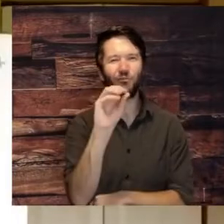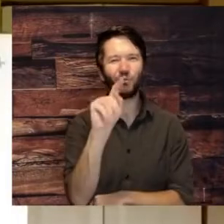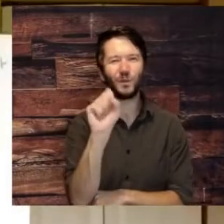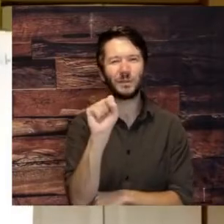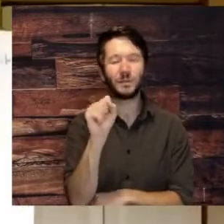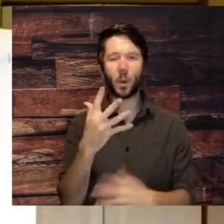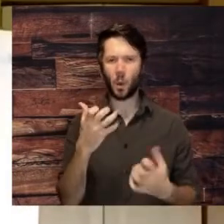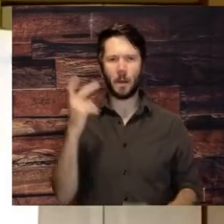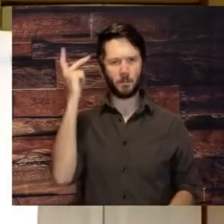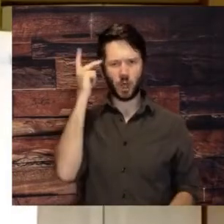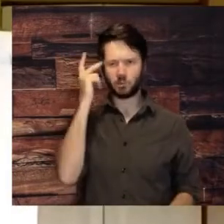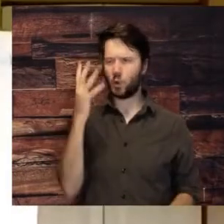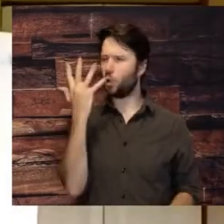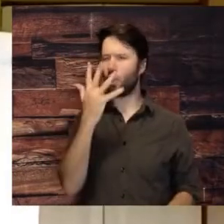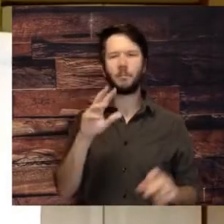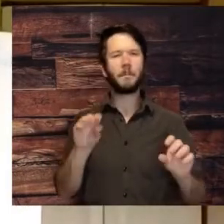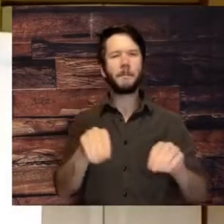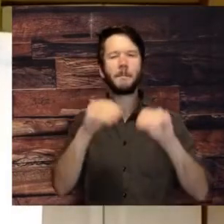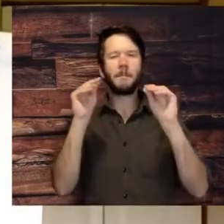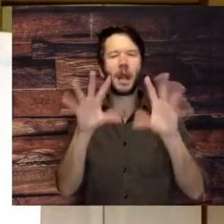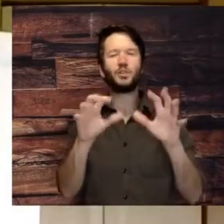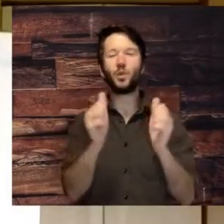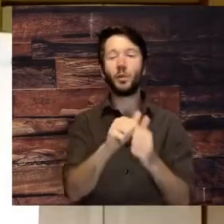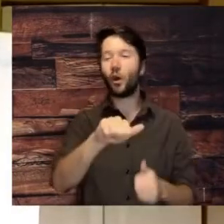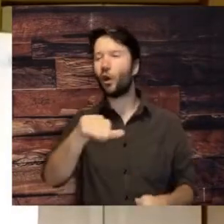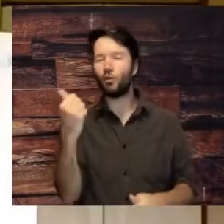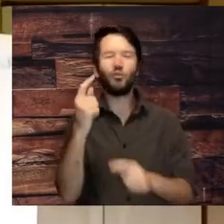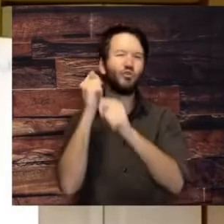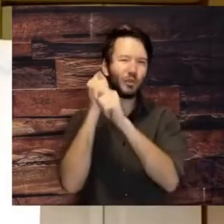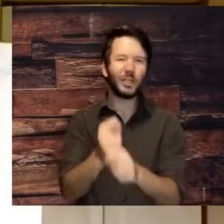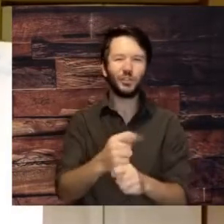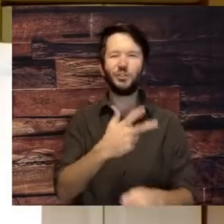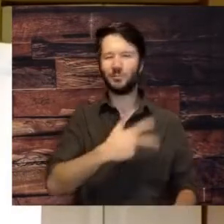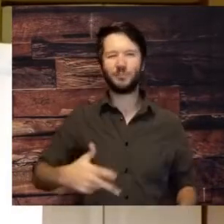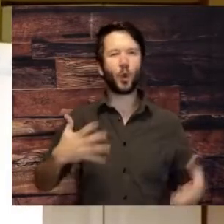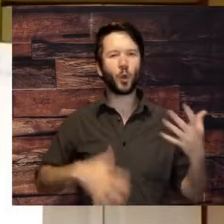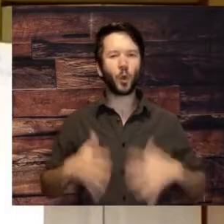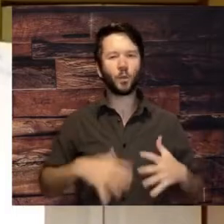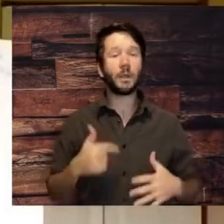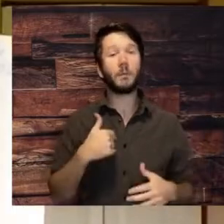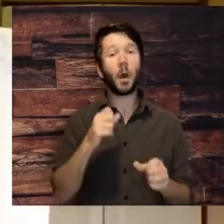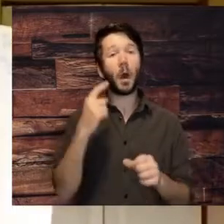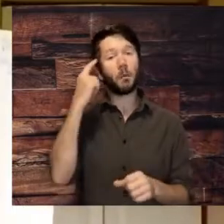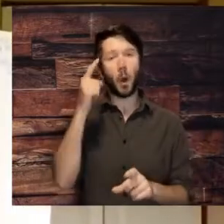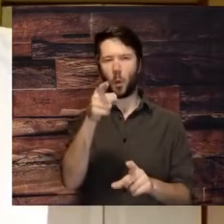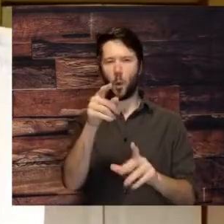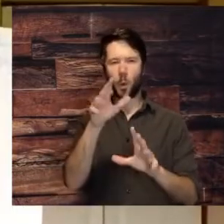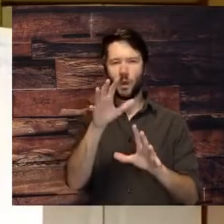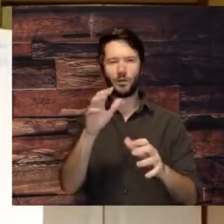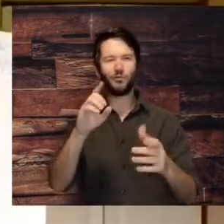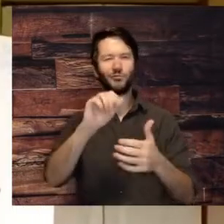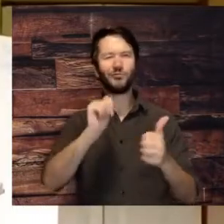roots. I wanted Prospero to look very magical along with all the other traditional Danish clothes, and I thought